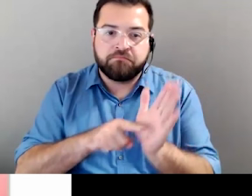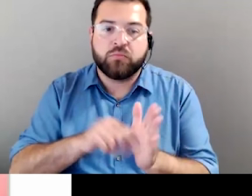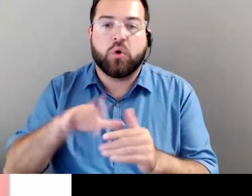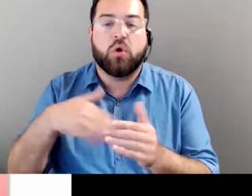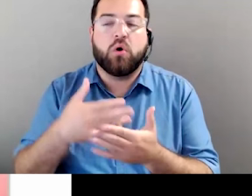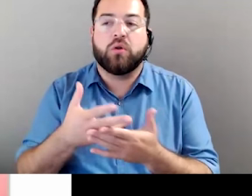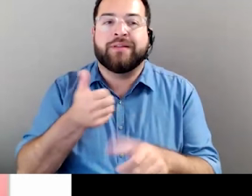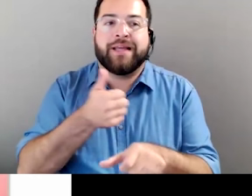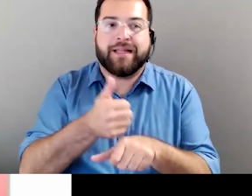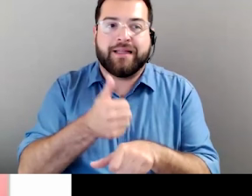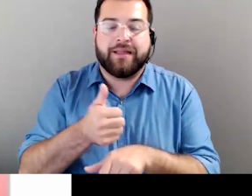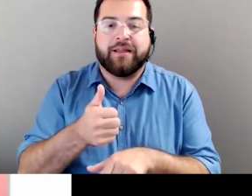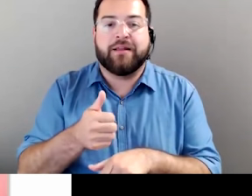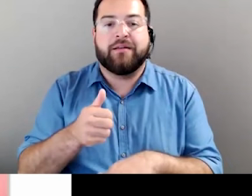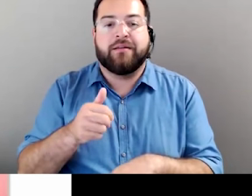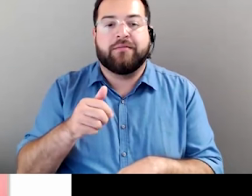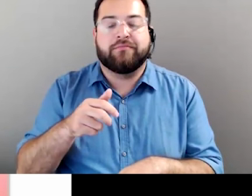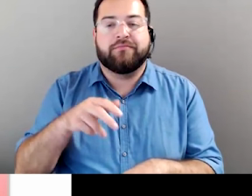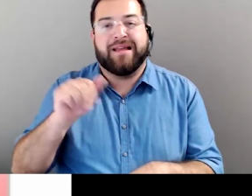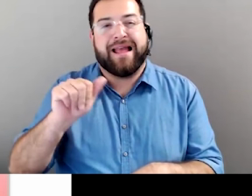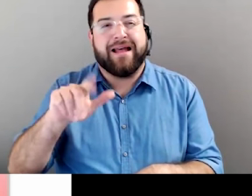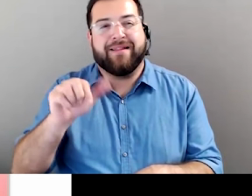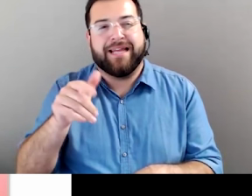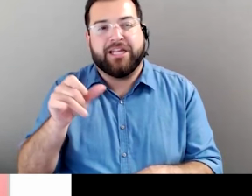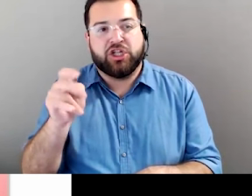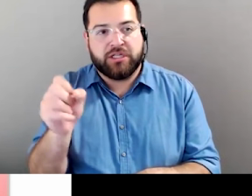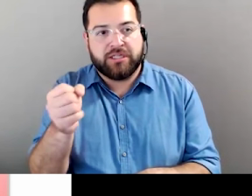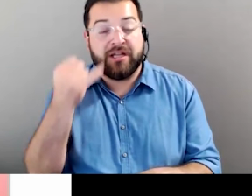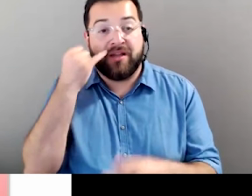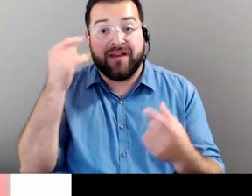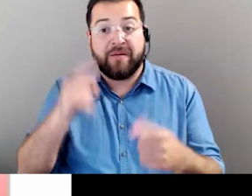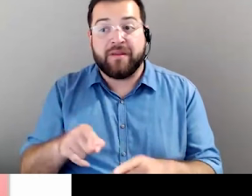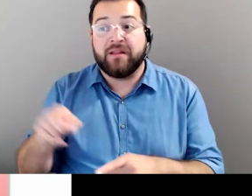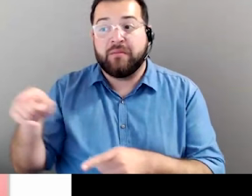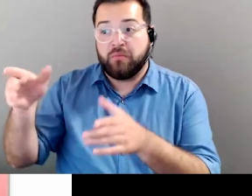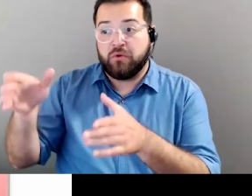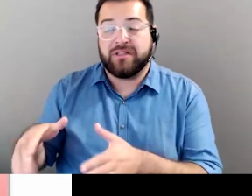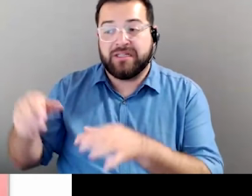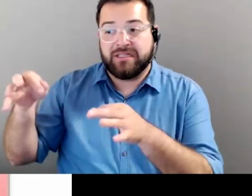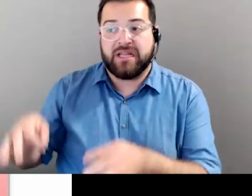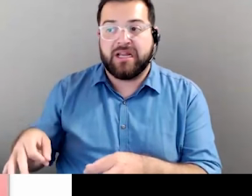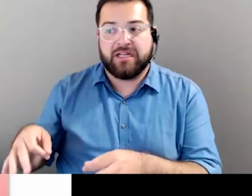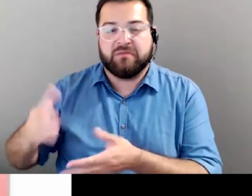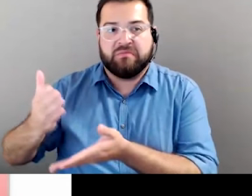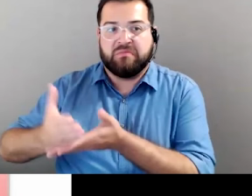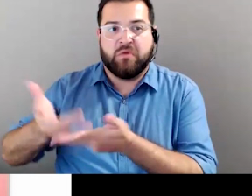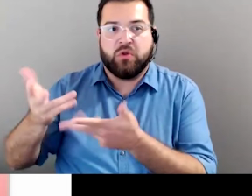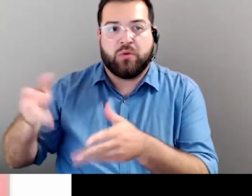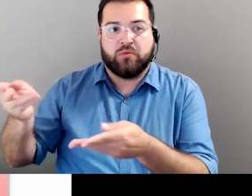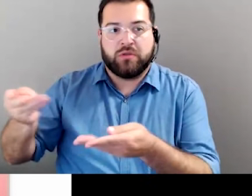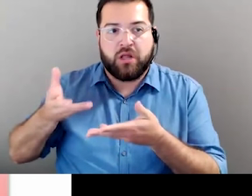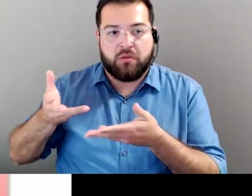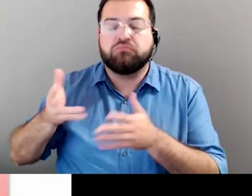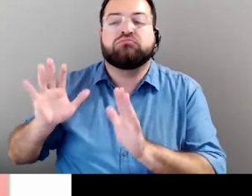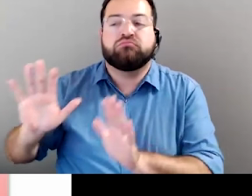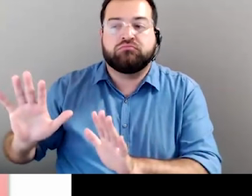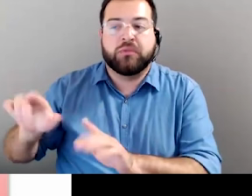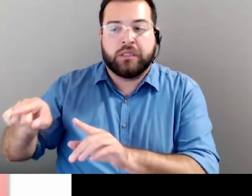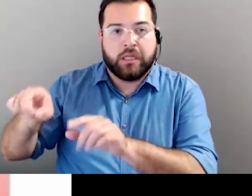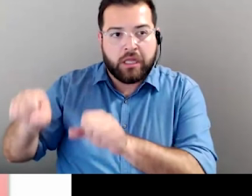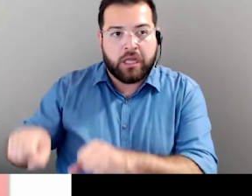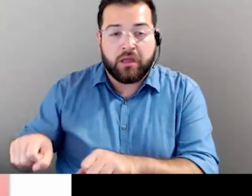And if they want to, at that point, stop telling you about what's going on, they can do so. And also, they don't